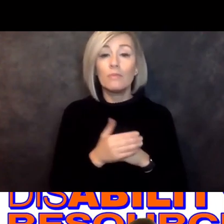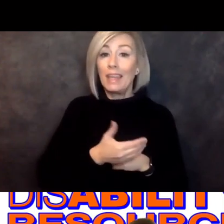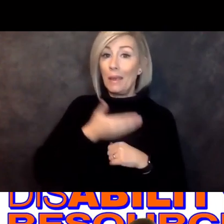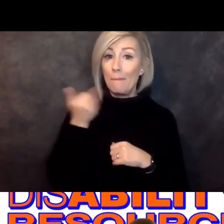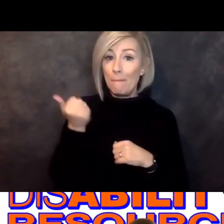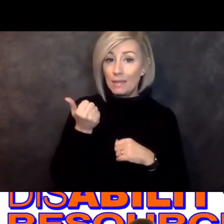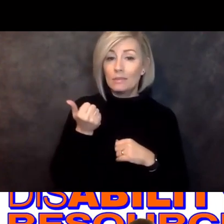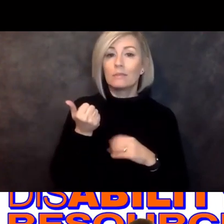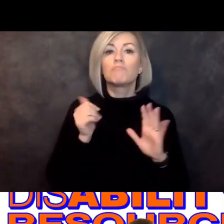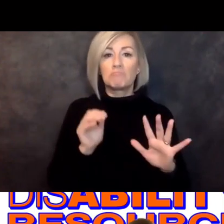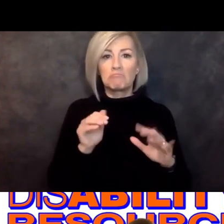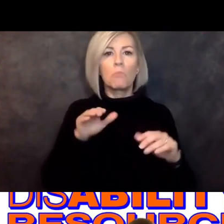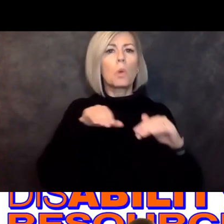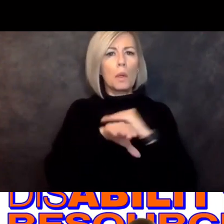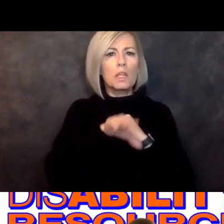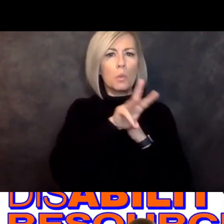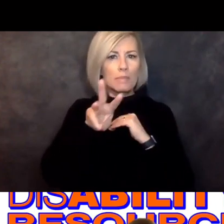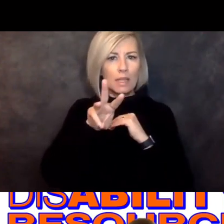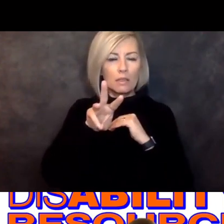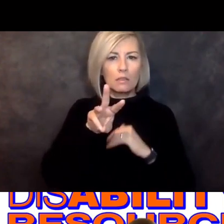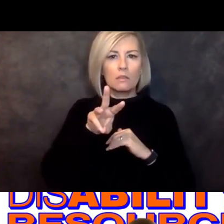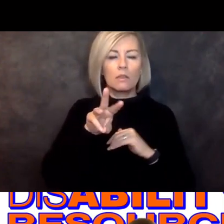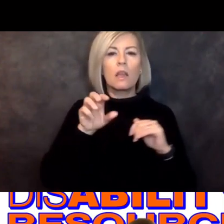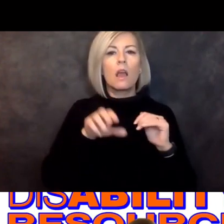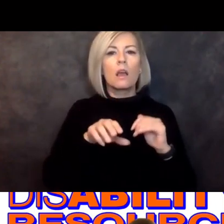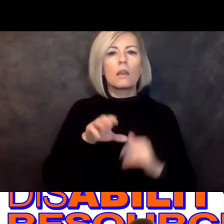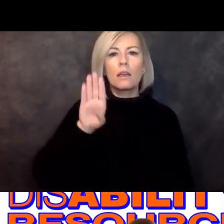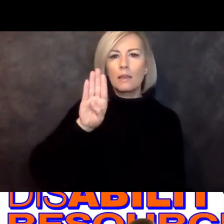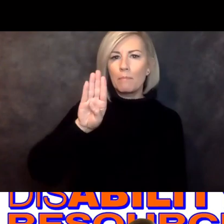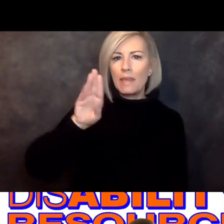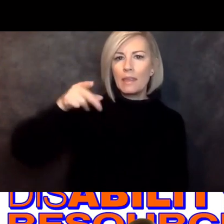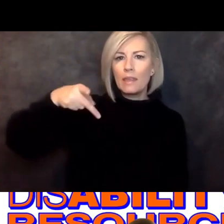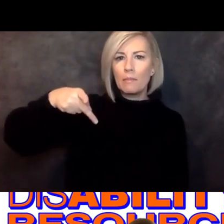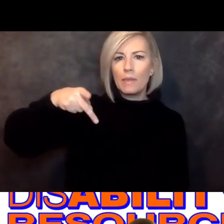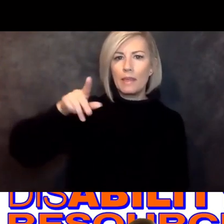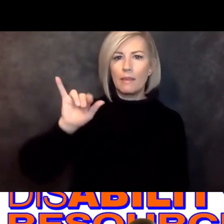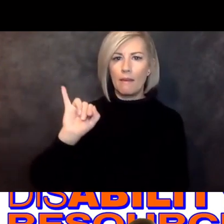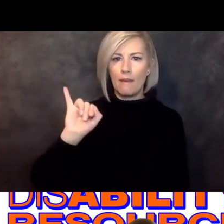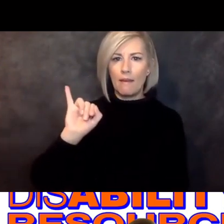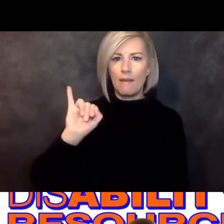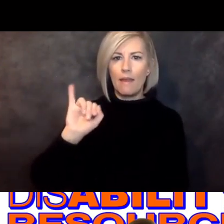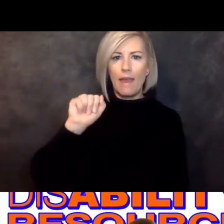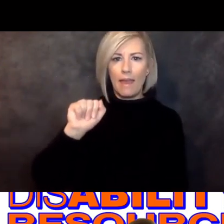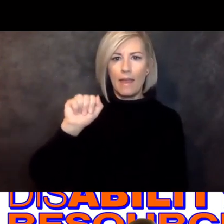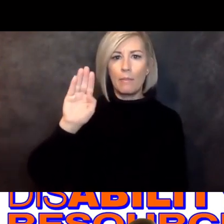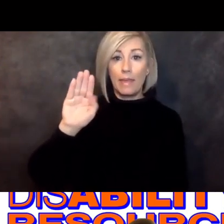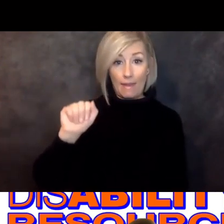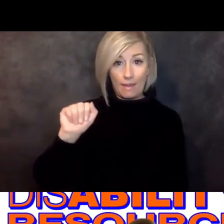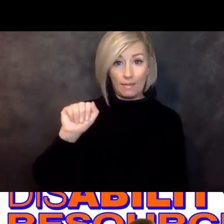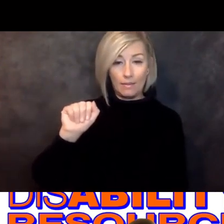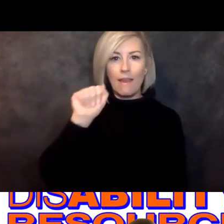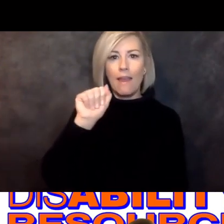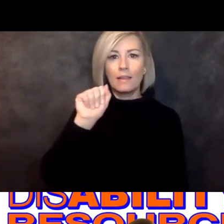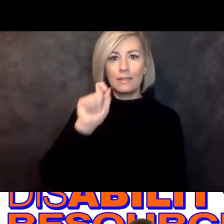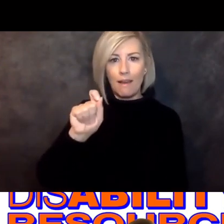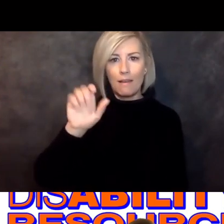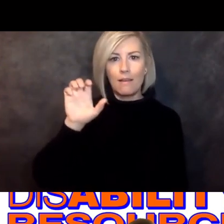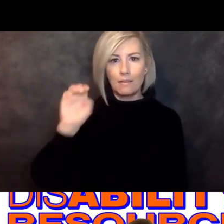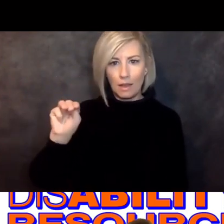go to our website, which can be found at bpiaba.com,